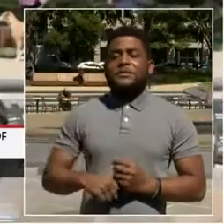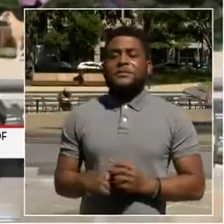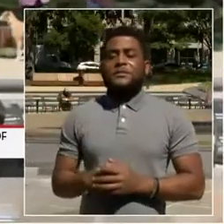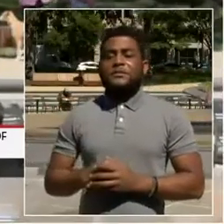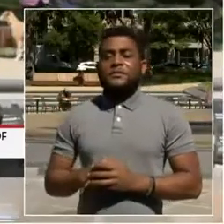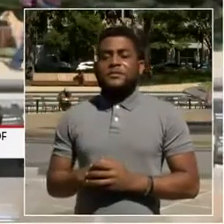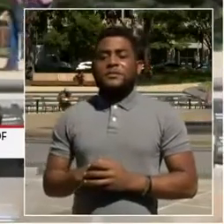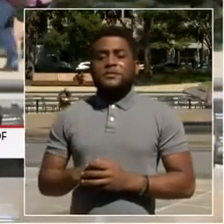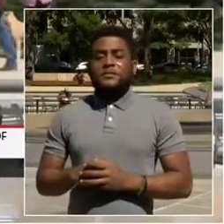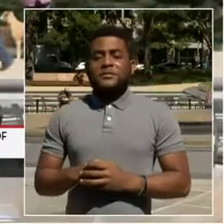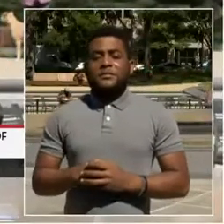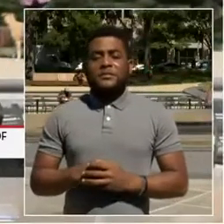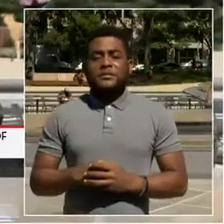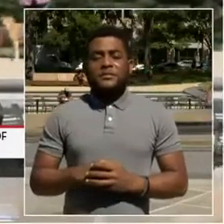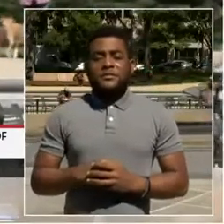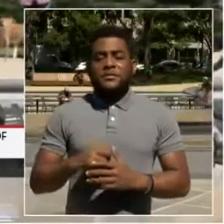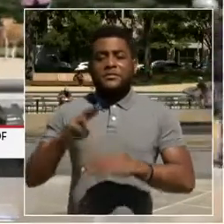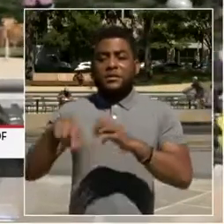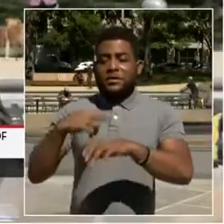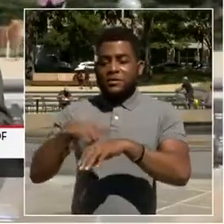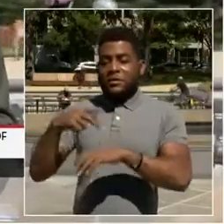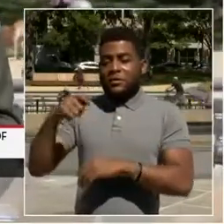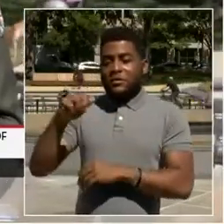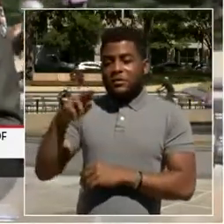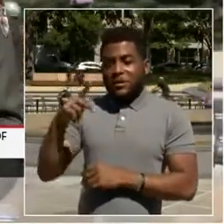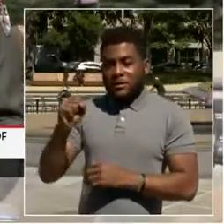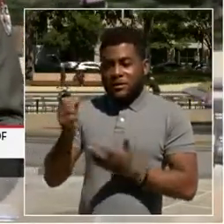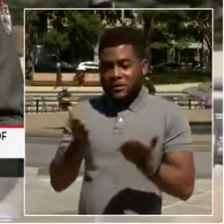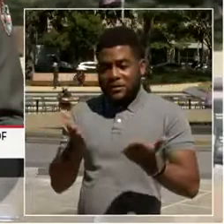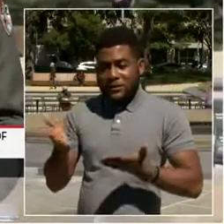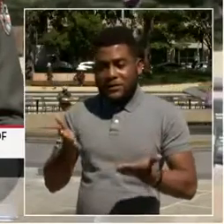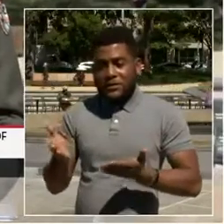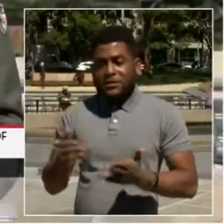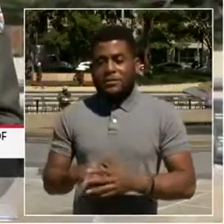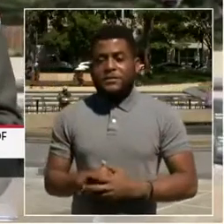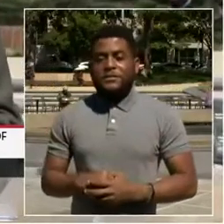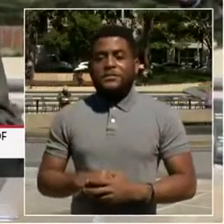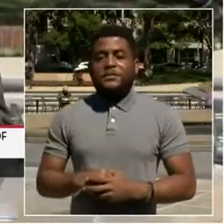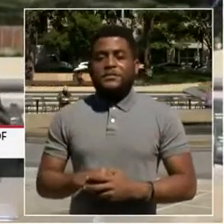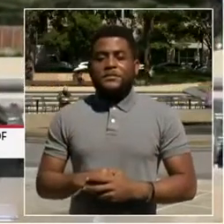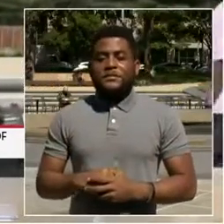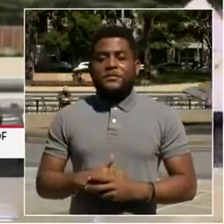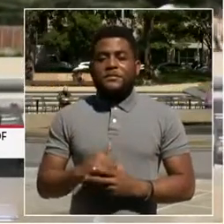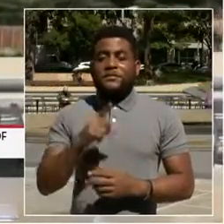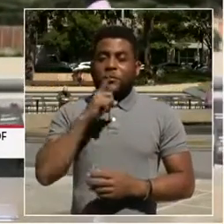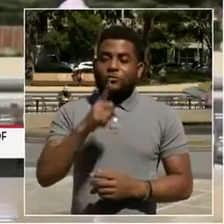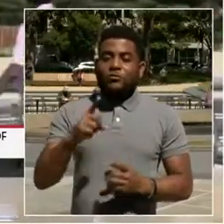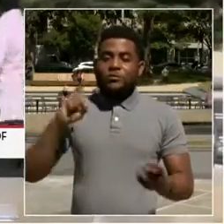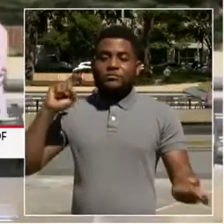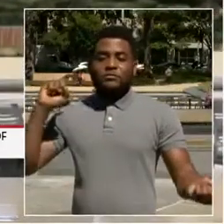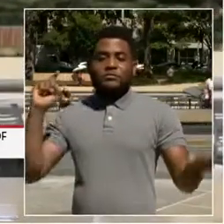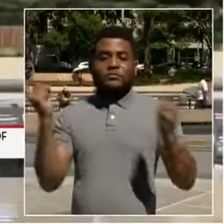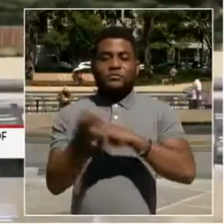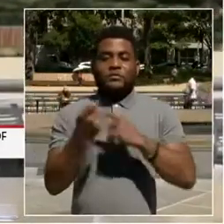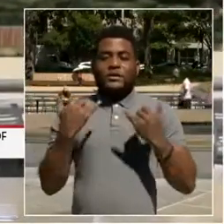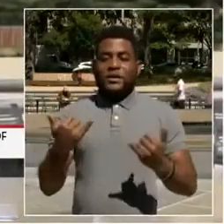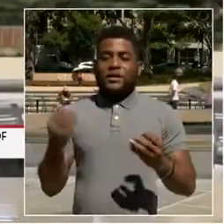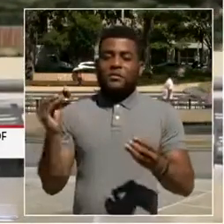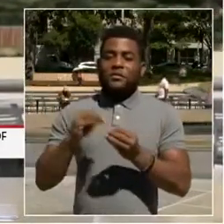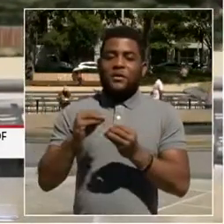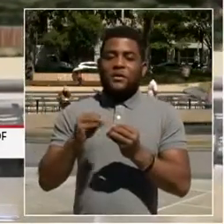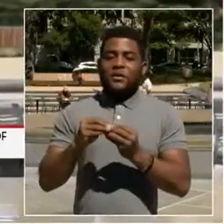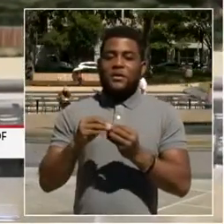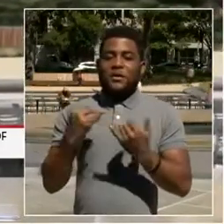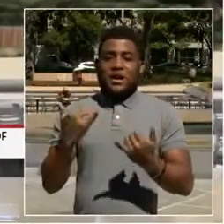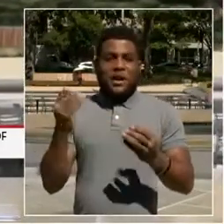Service. This remarkable transformation is turning a green space into a premier urban park. Partnerships with the